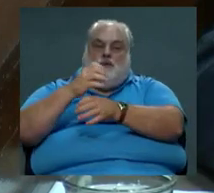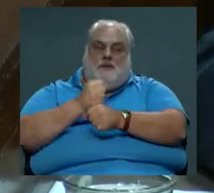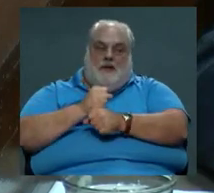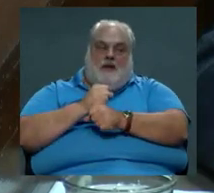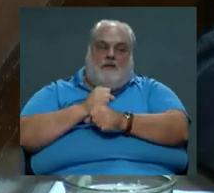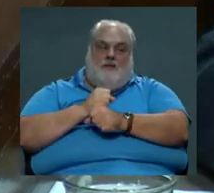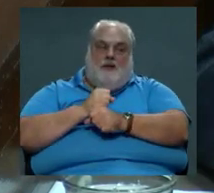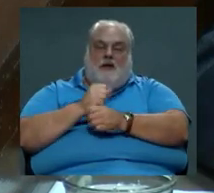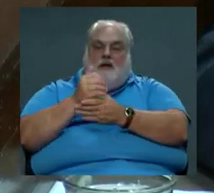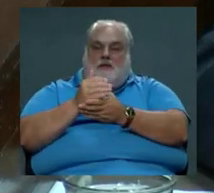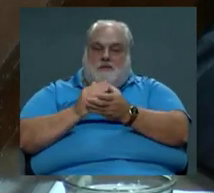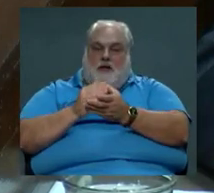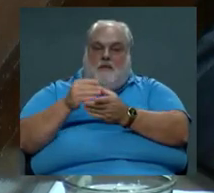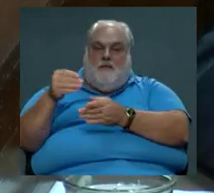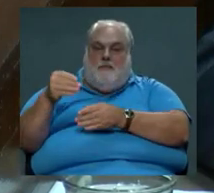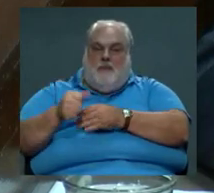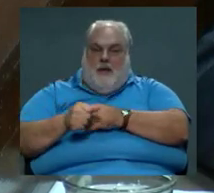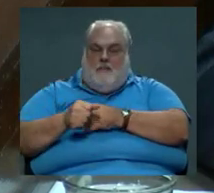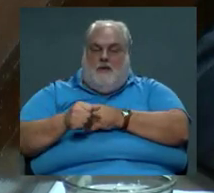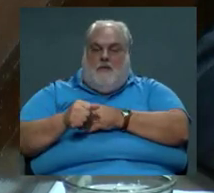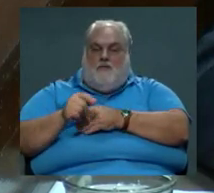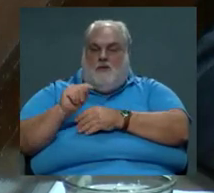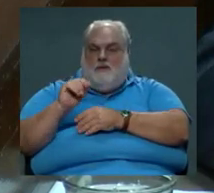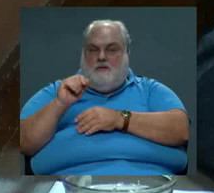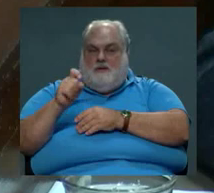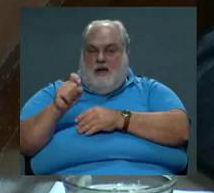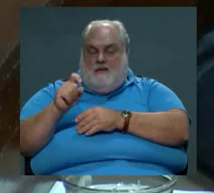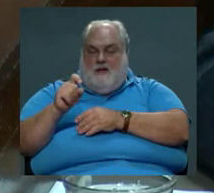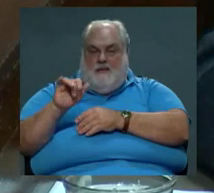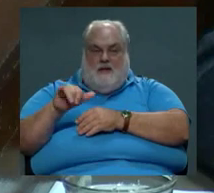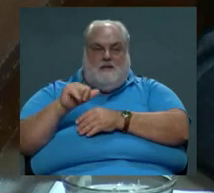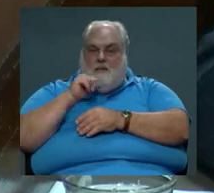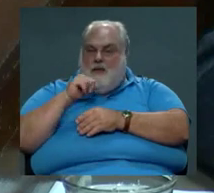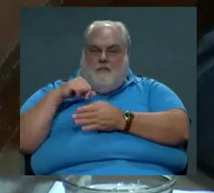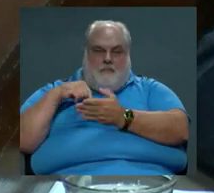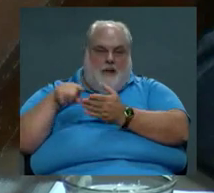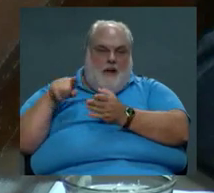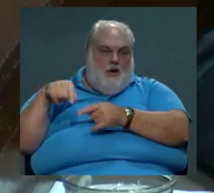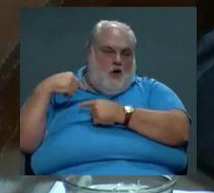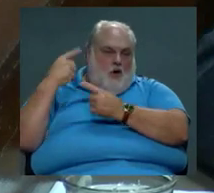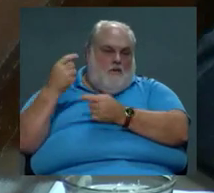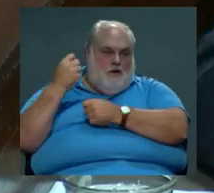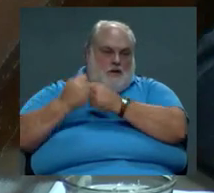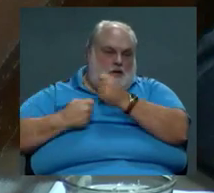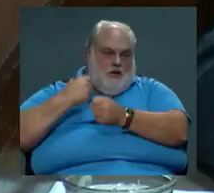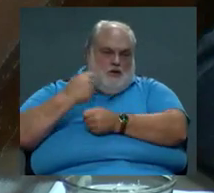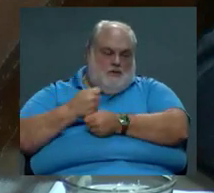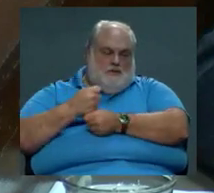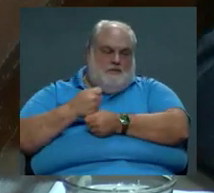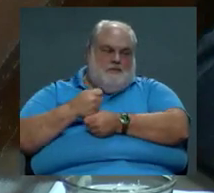receive some kind of payment for taxes that have not been paid over the course of years.